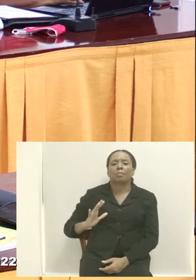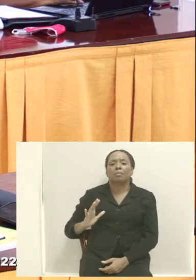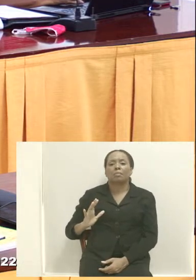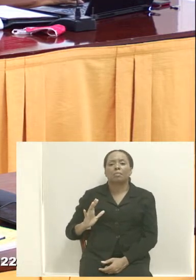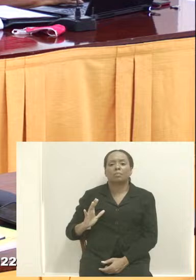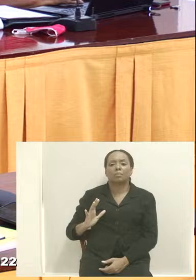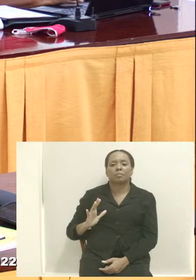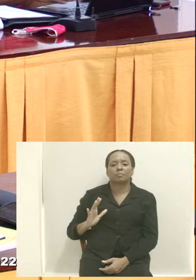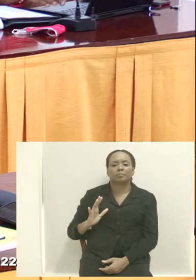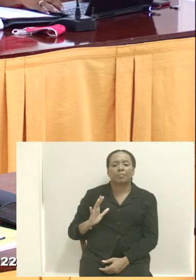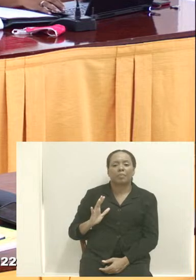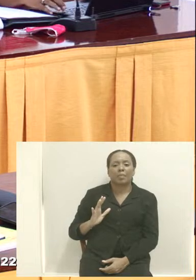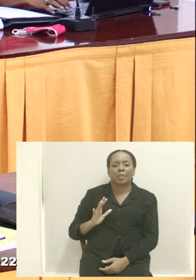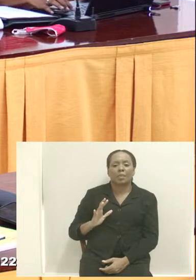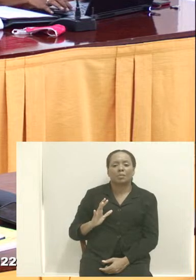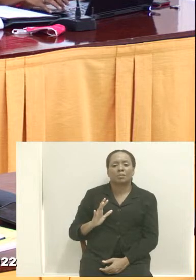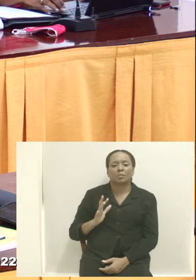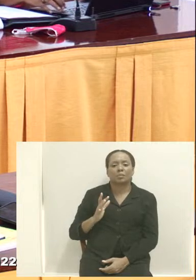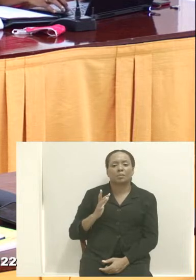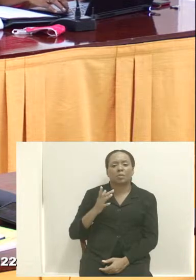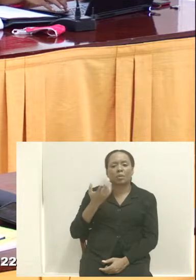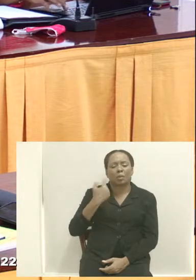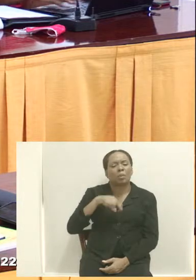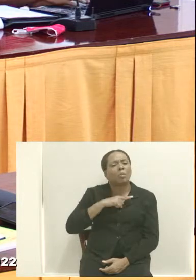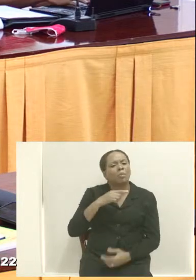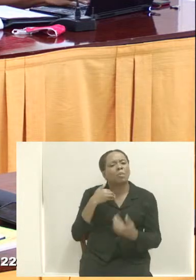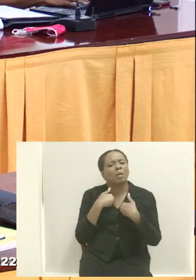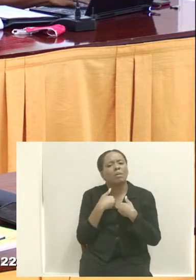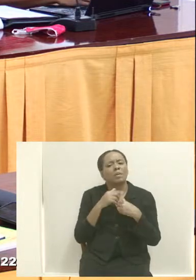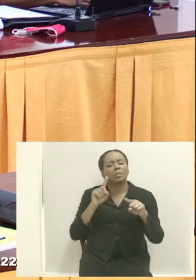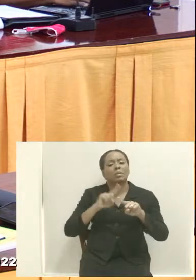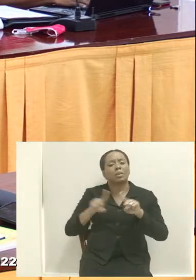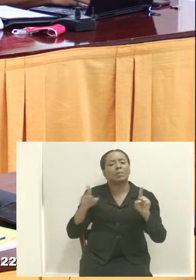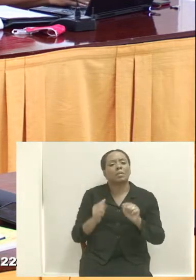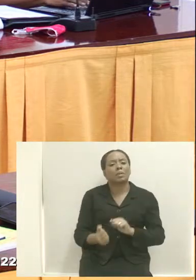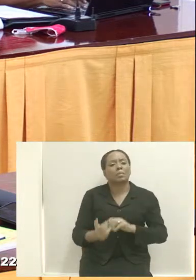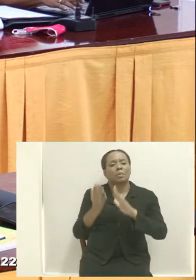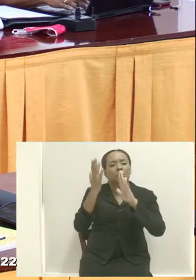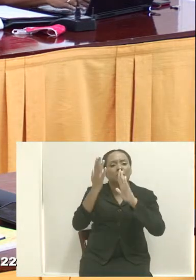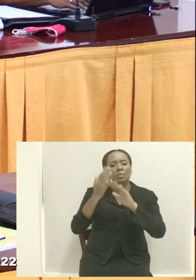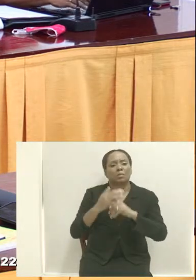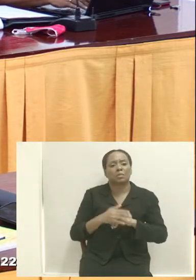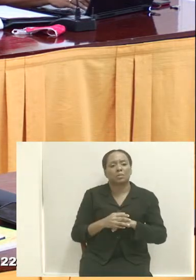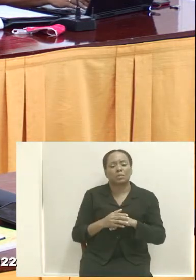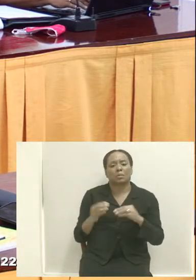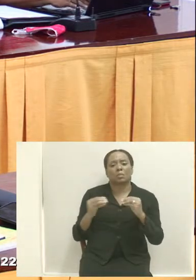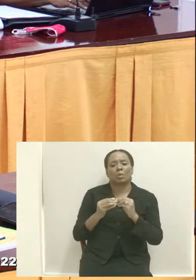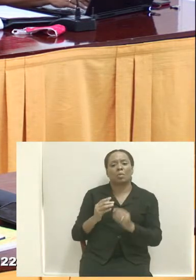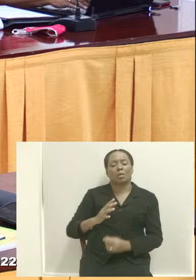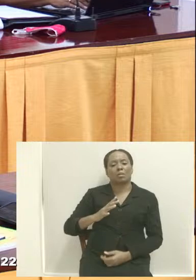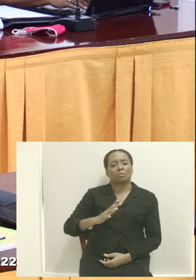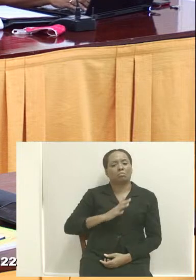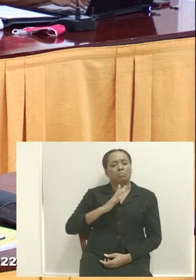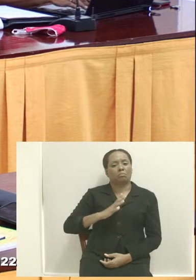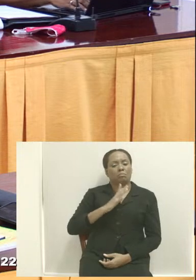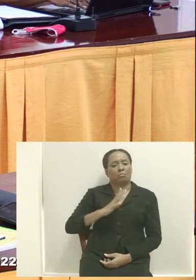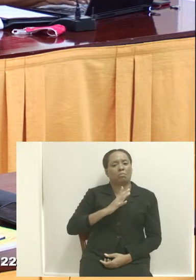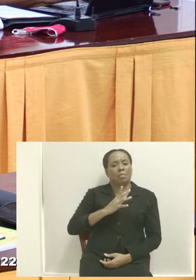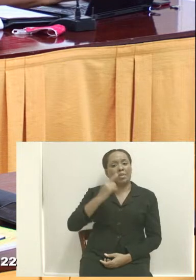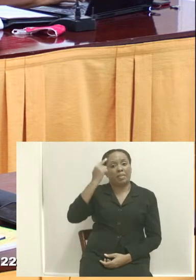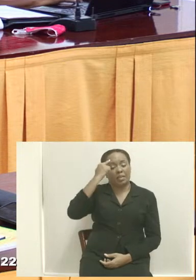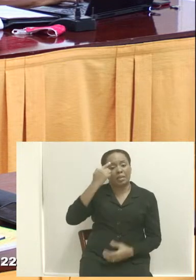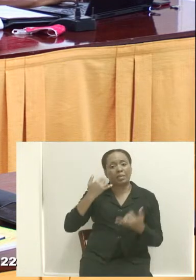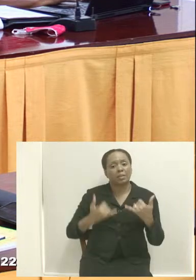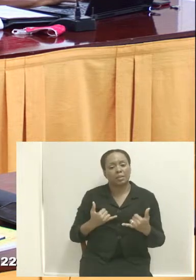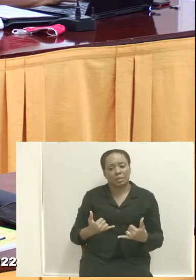thing. More sophisticated thinking suggests that you can help small and